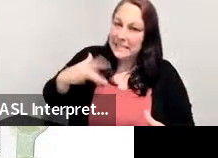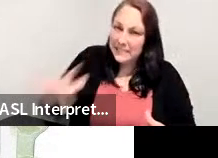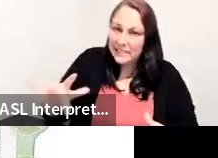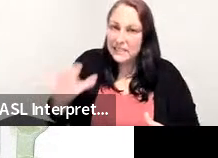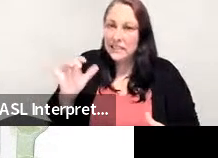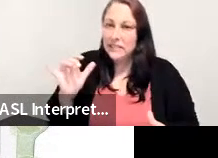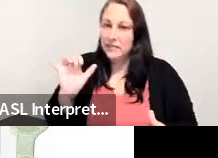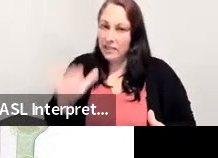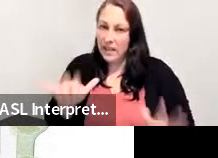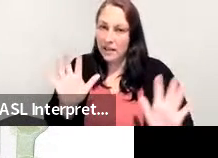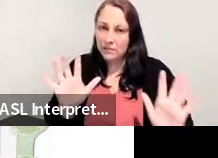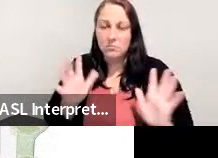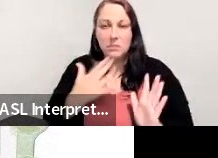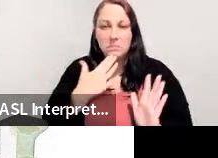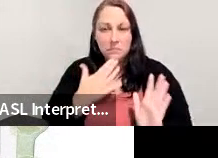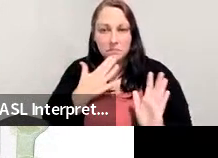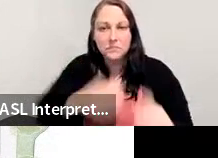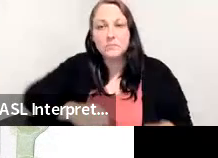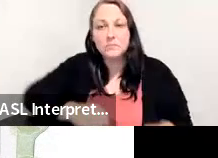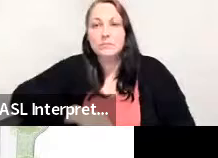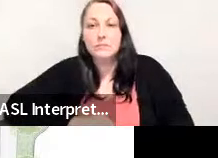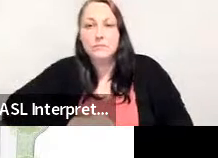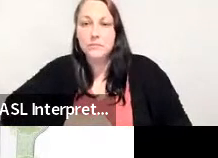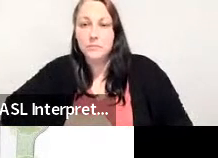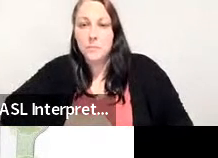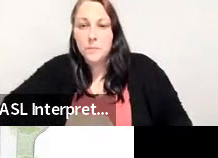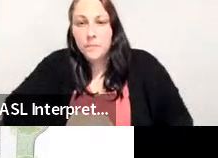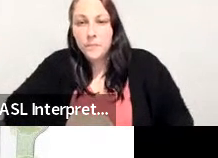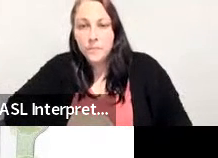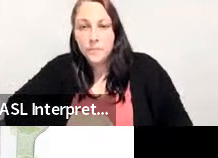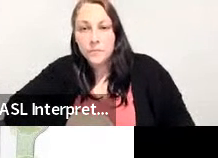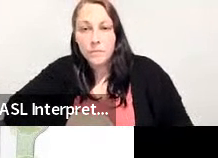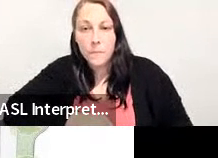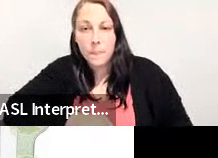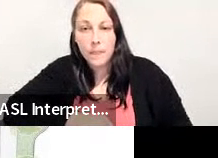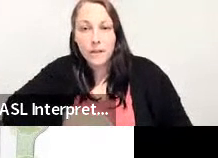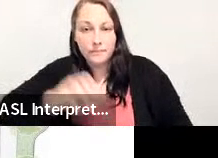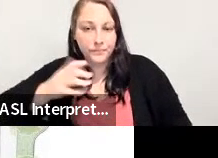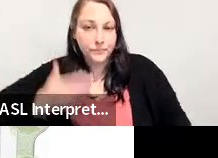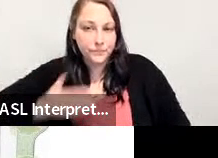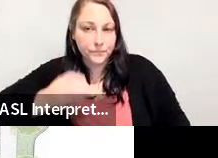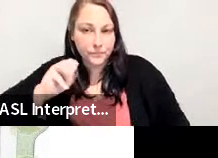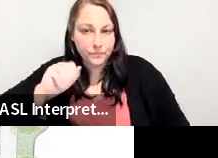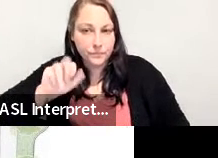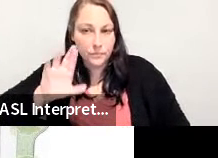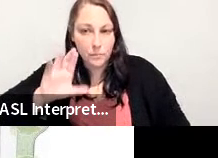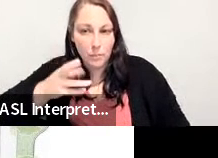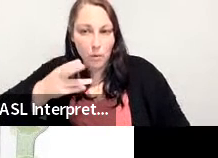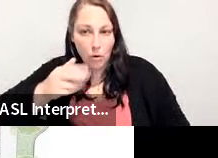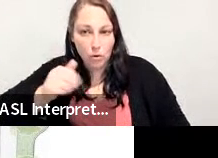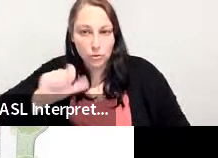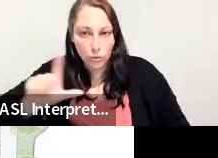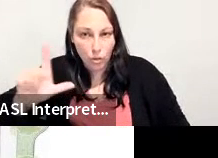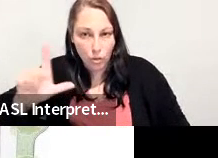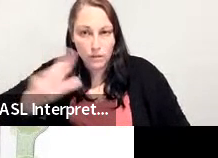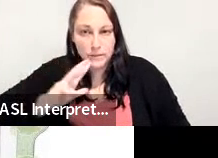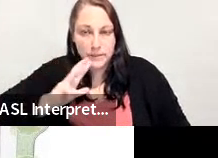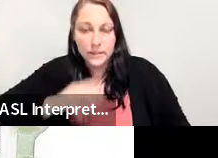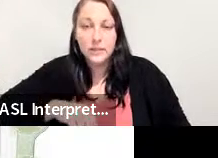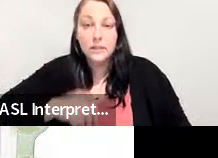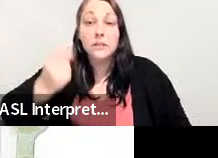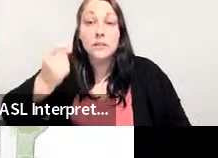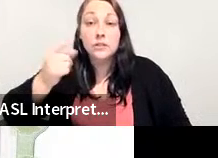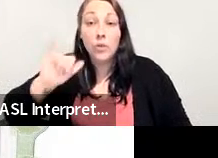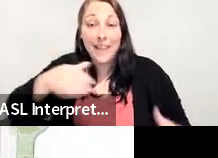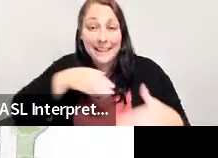So on these plazas, so this is Marshall speaking. The entry plaza is clearly open to the public as part of the retail